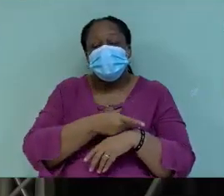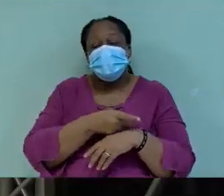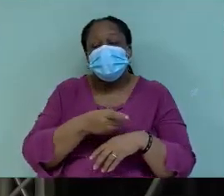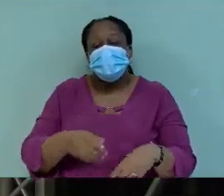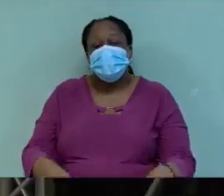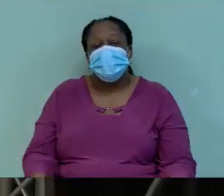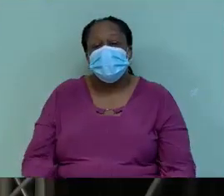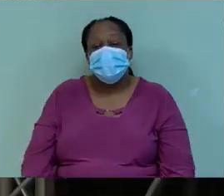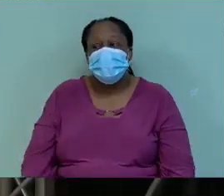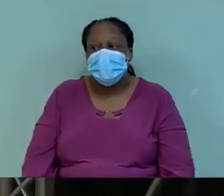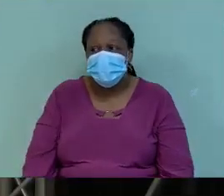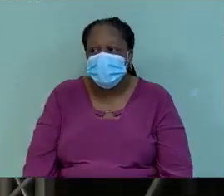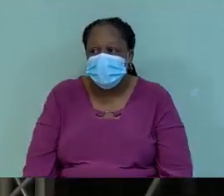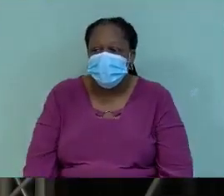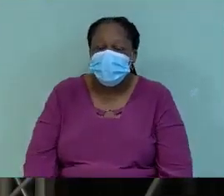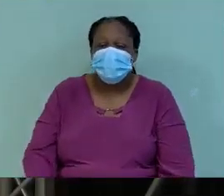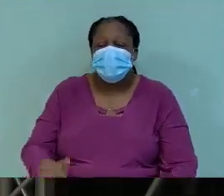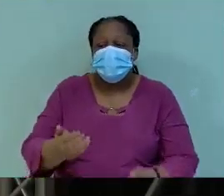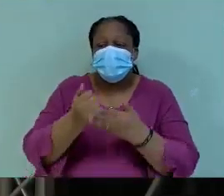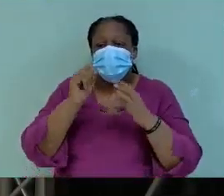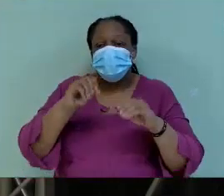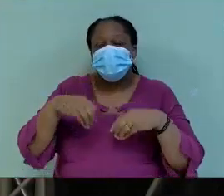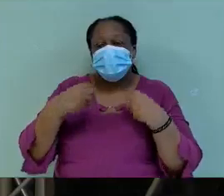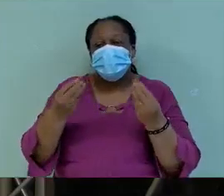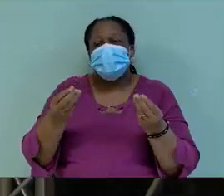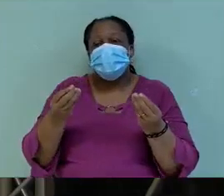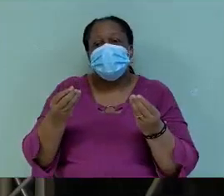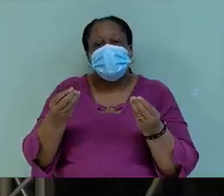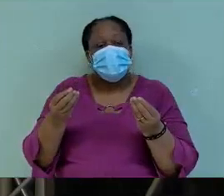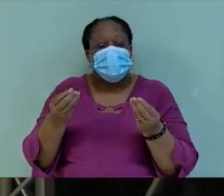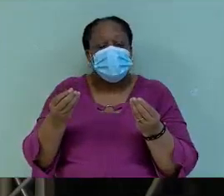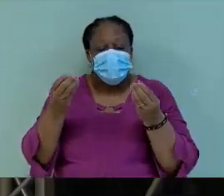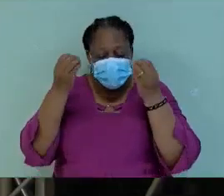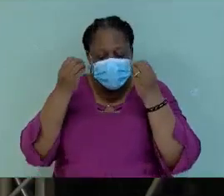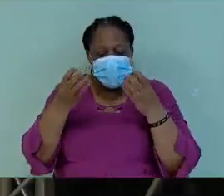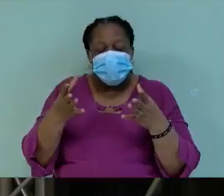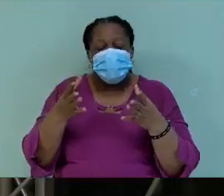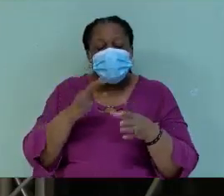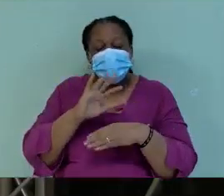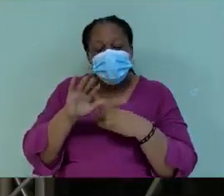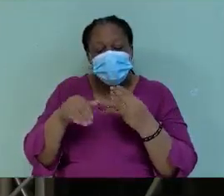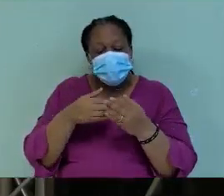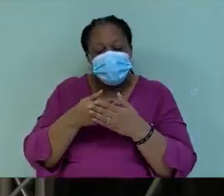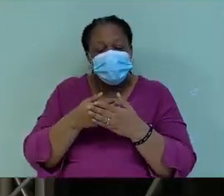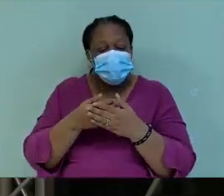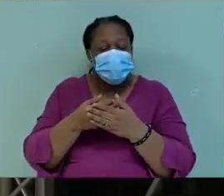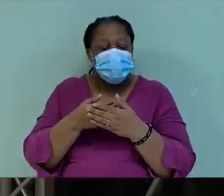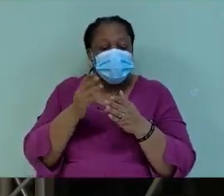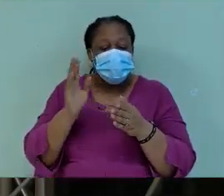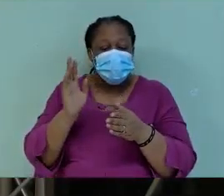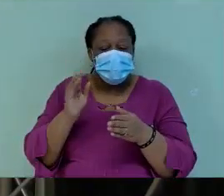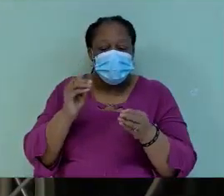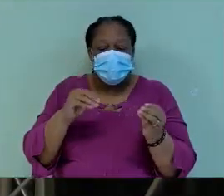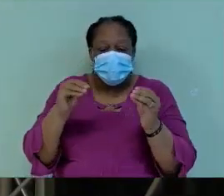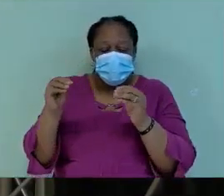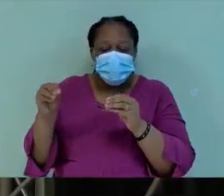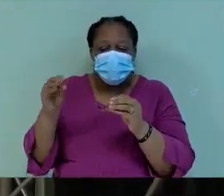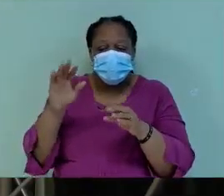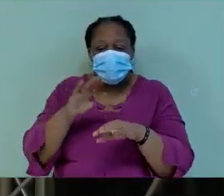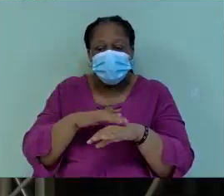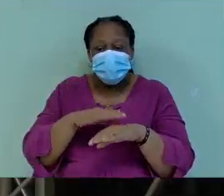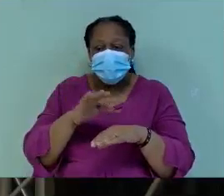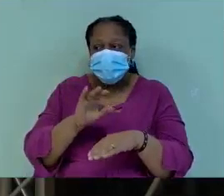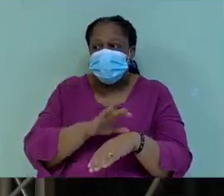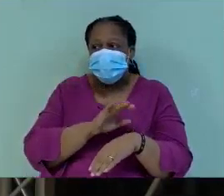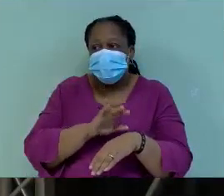the provision of information and IT services. So, Ms. Blanchard, a very happy birthday to